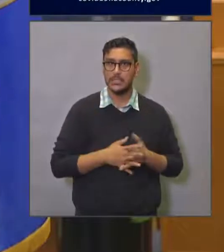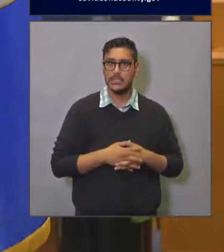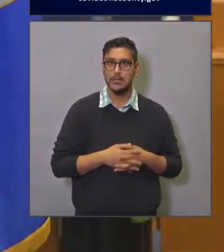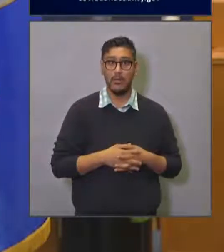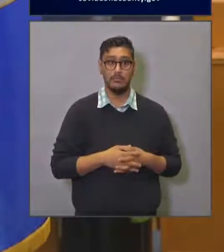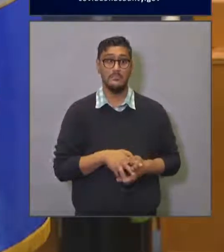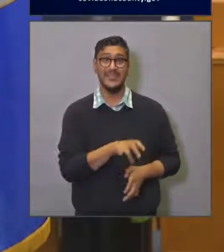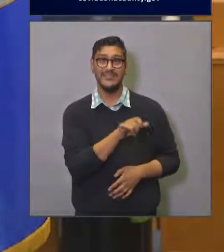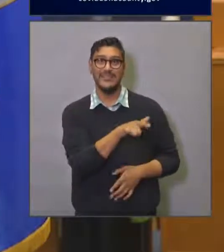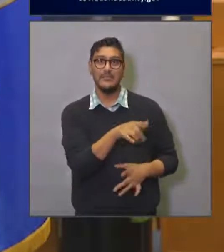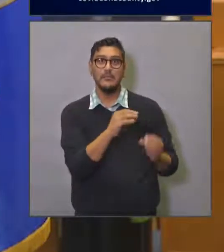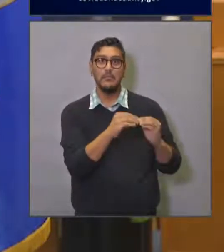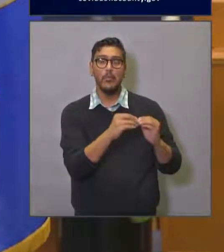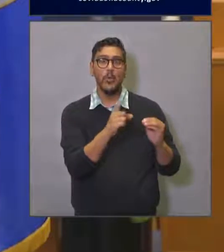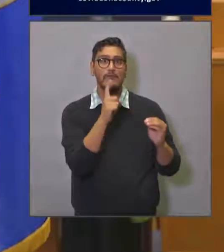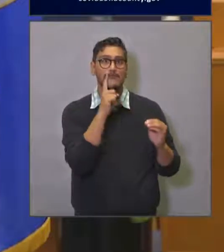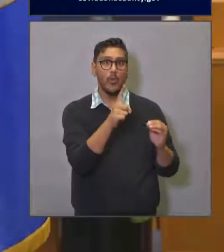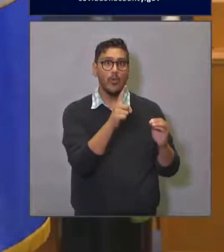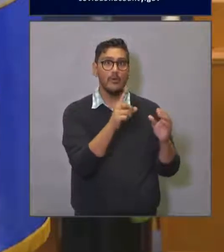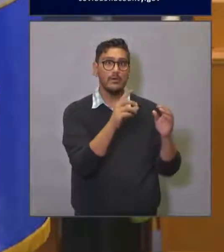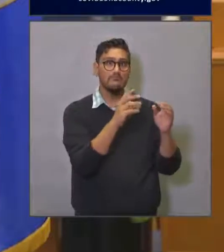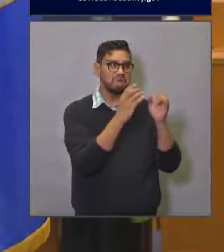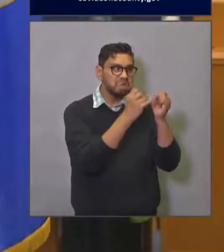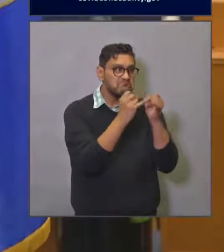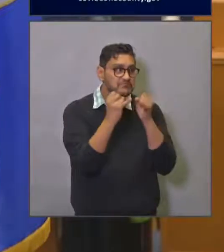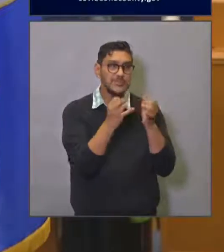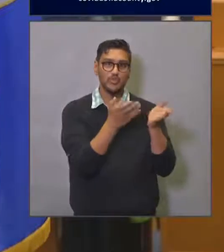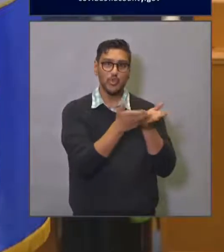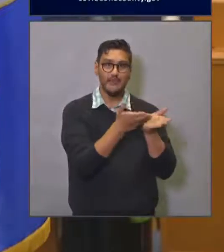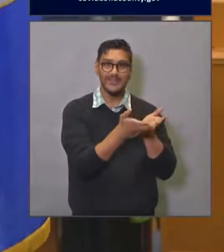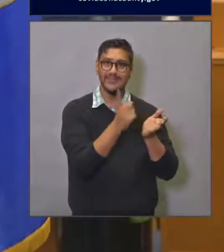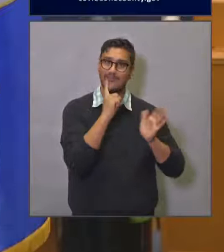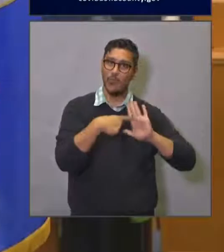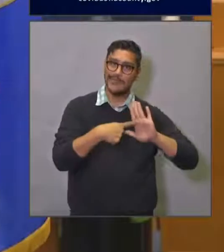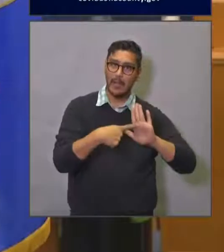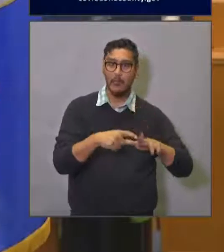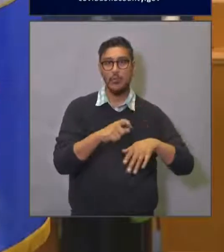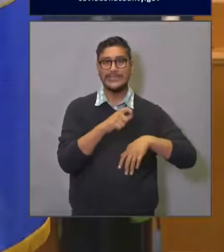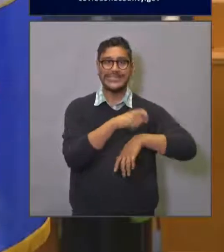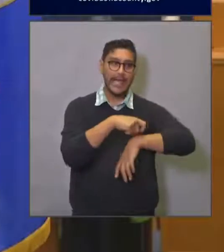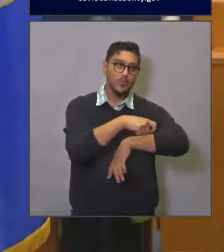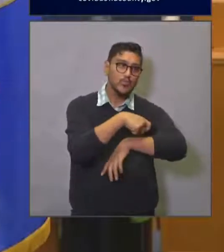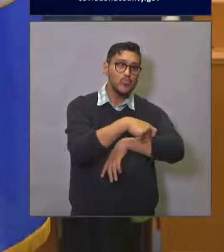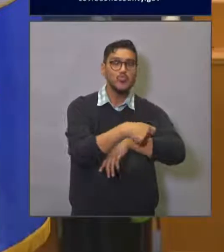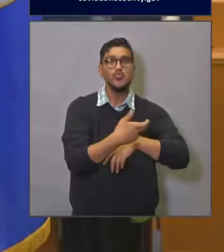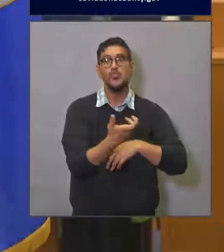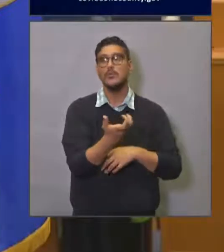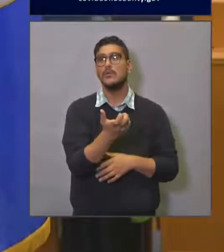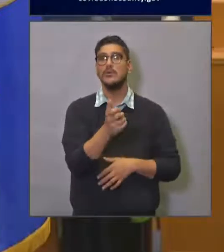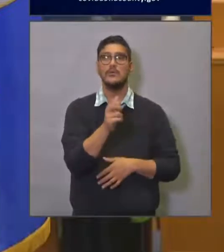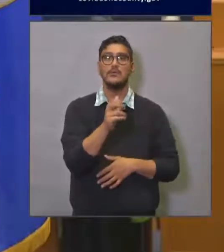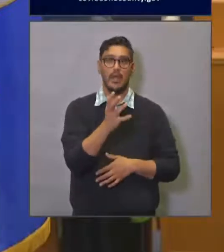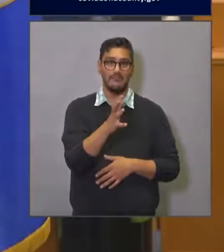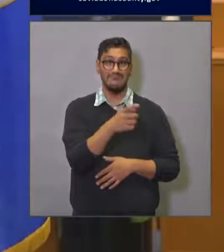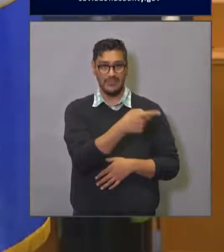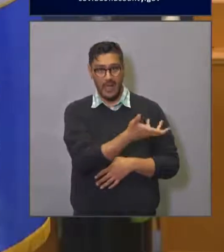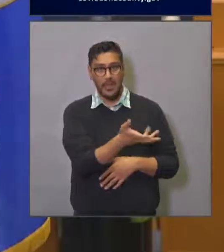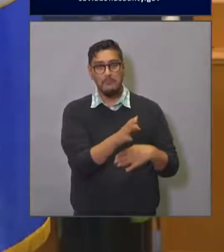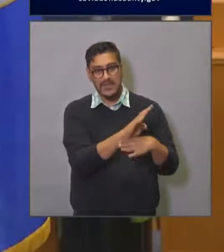more individualized personal care services. This would include tattoos, people that apply